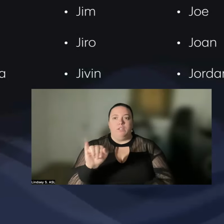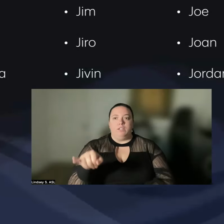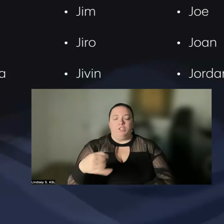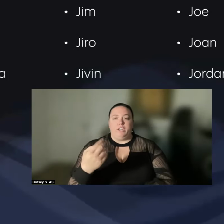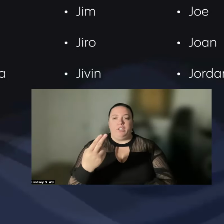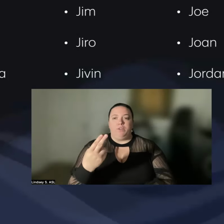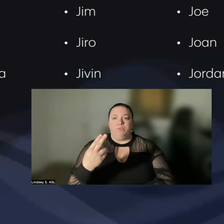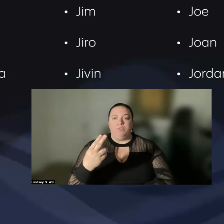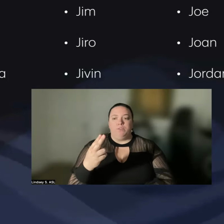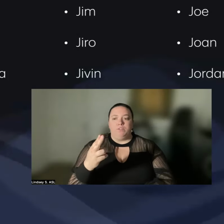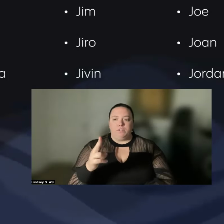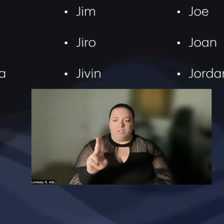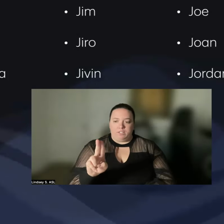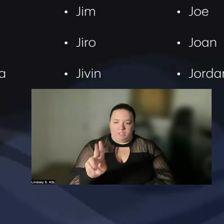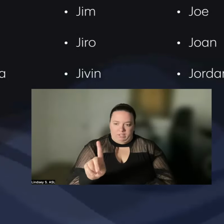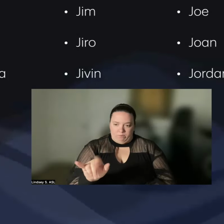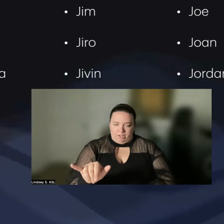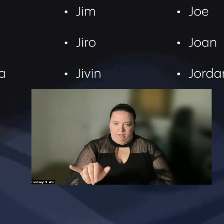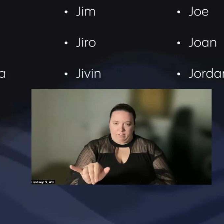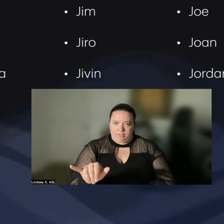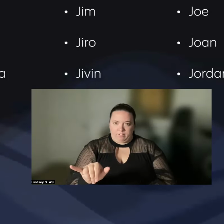you. JUDY.